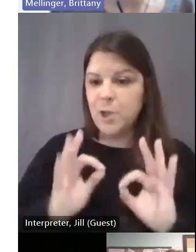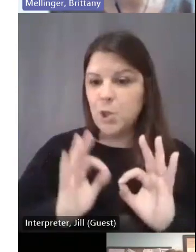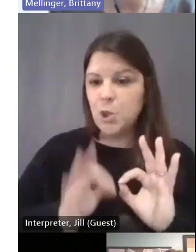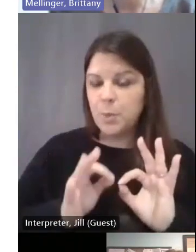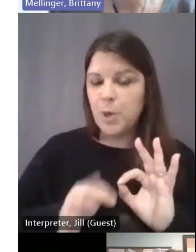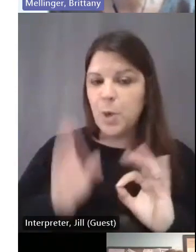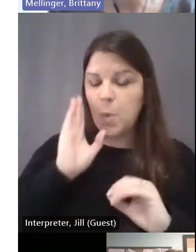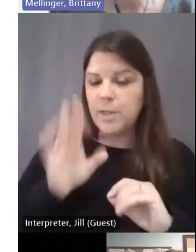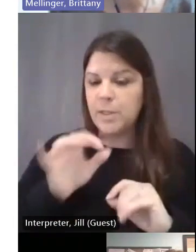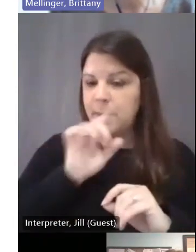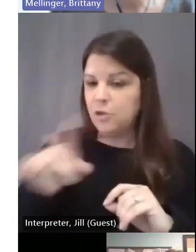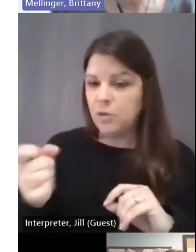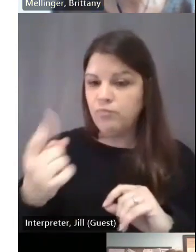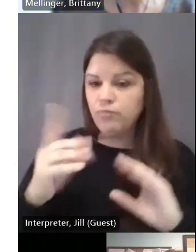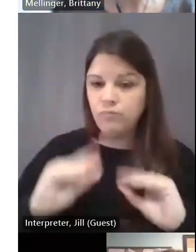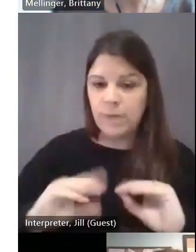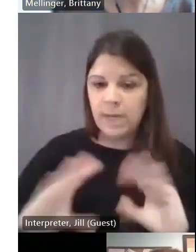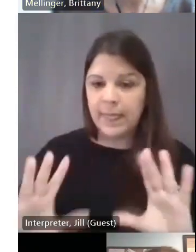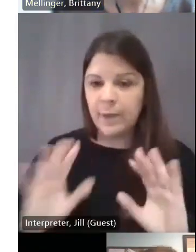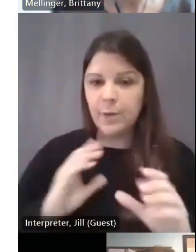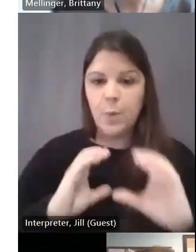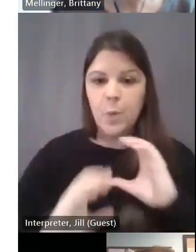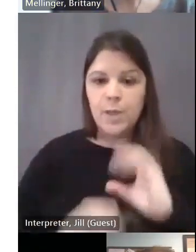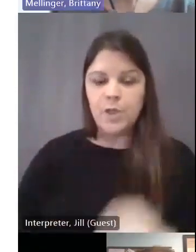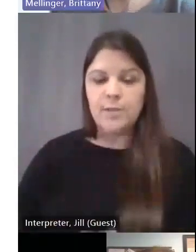get the assistance that they need.